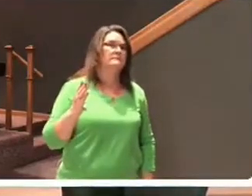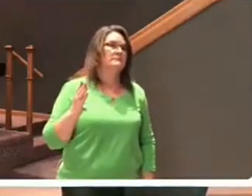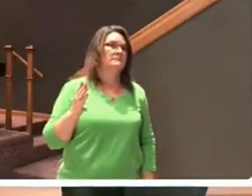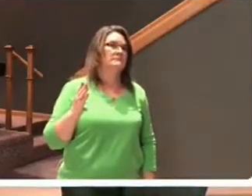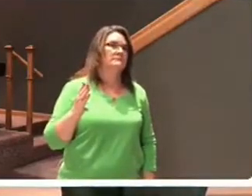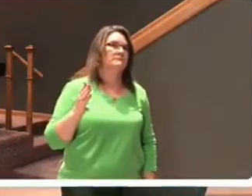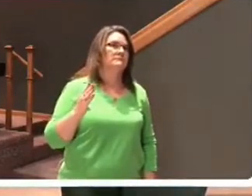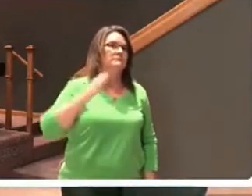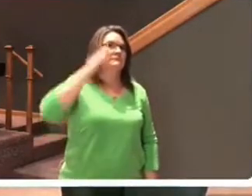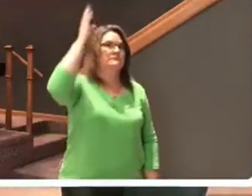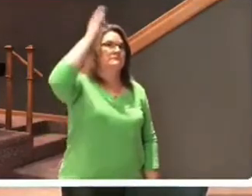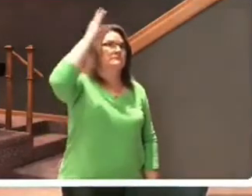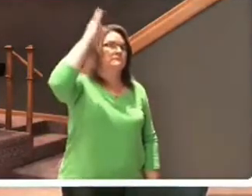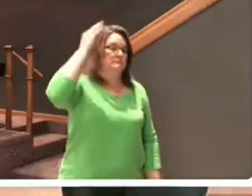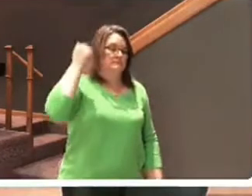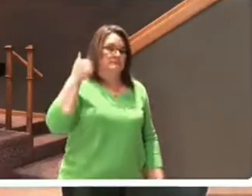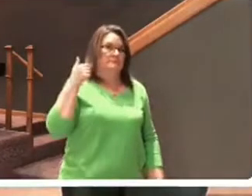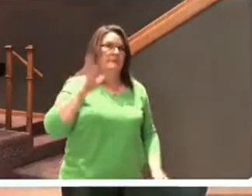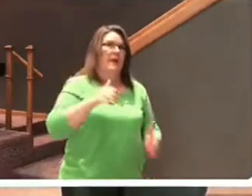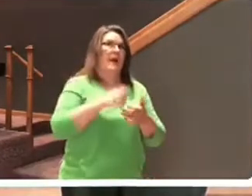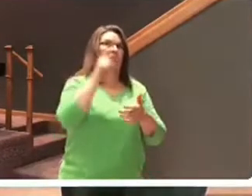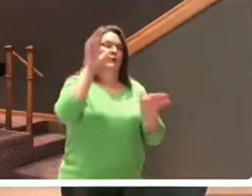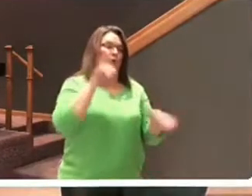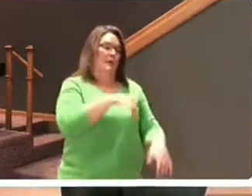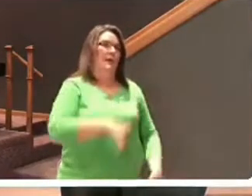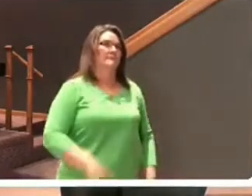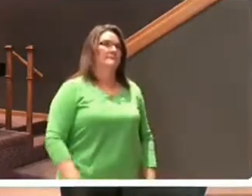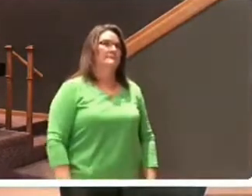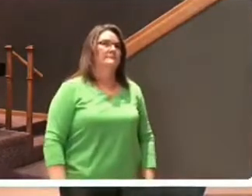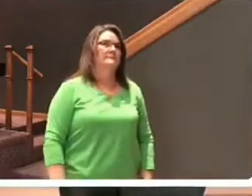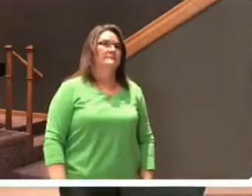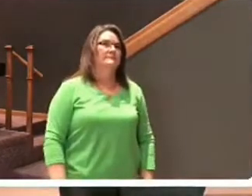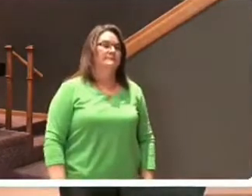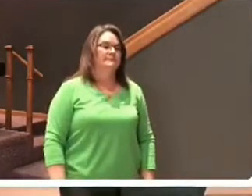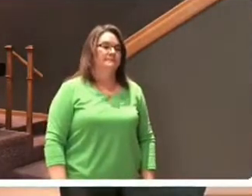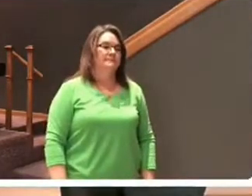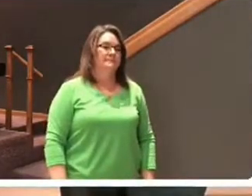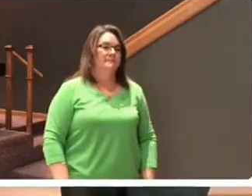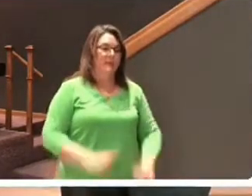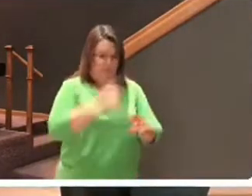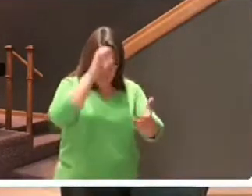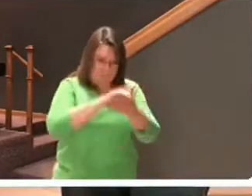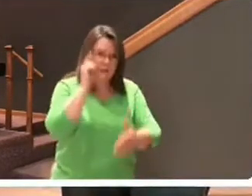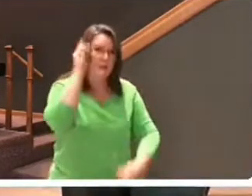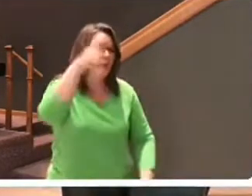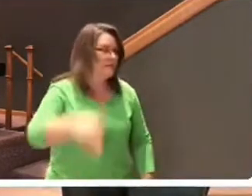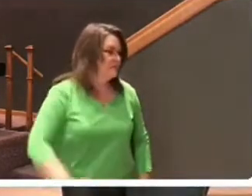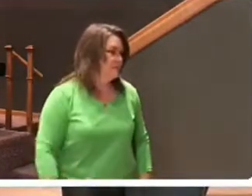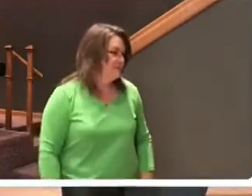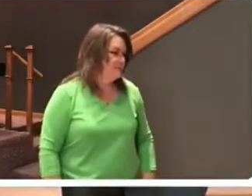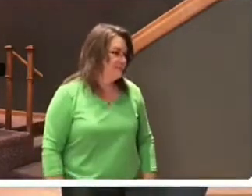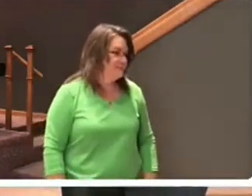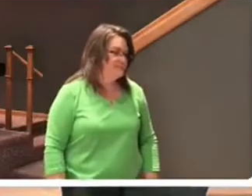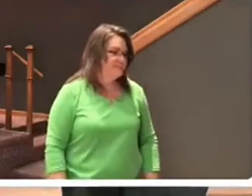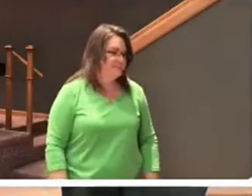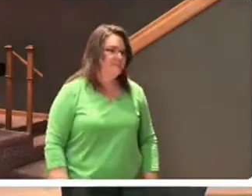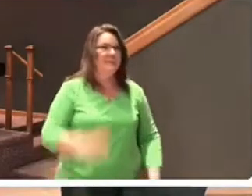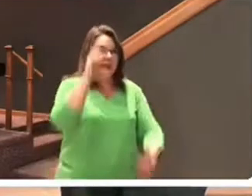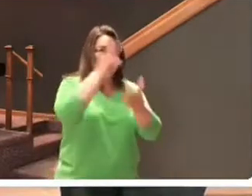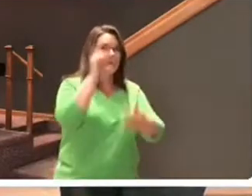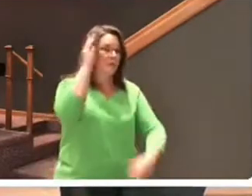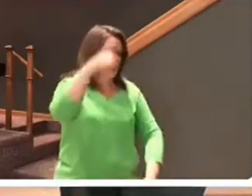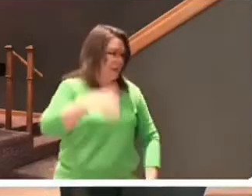have no idea how You're going to do this. But I believe You will. I believe You